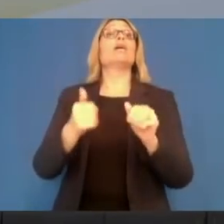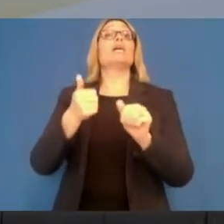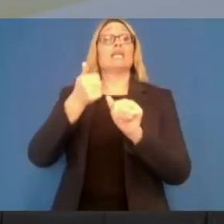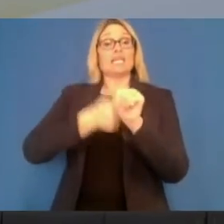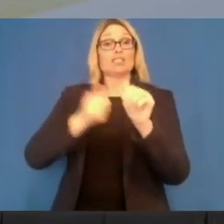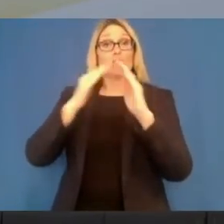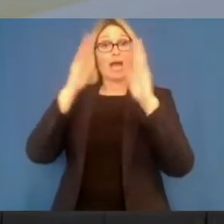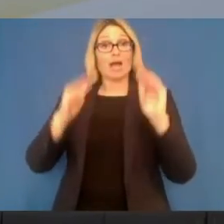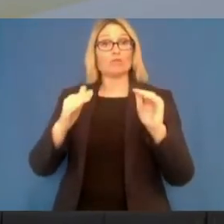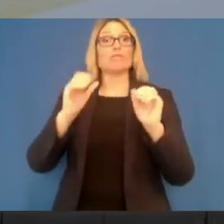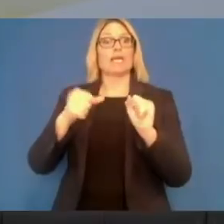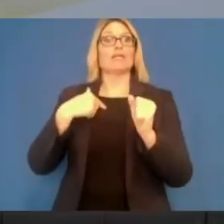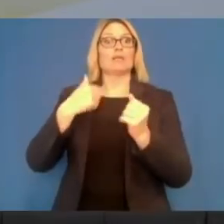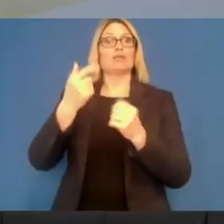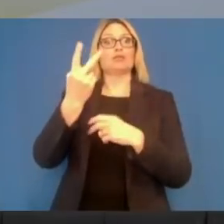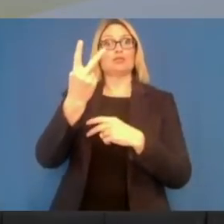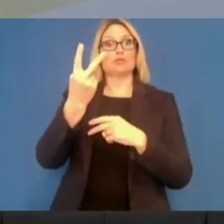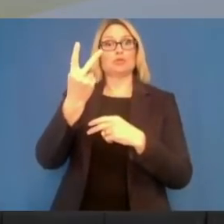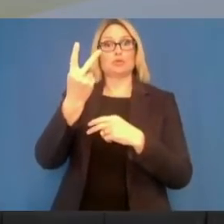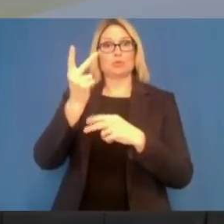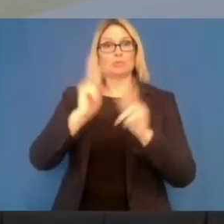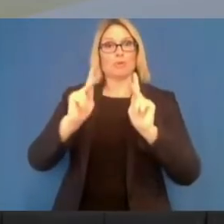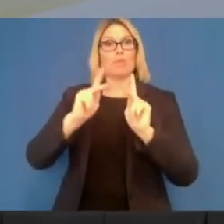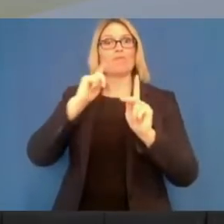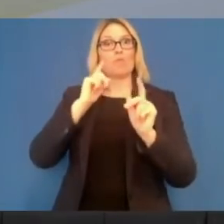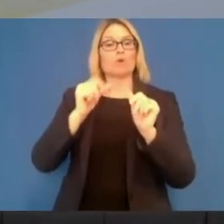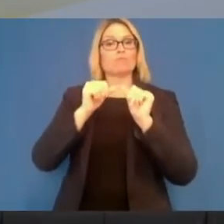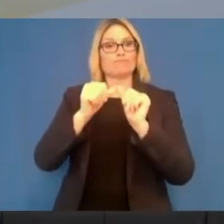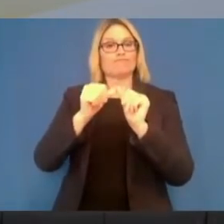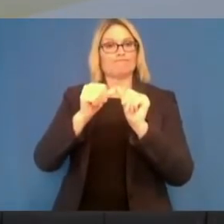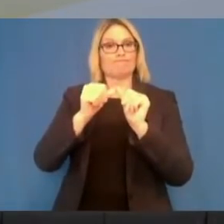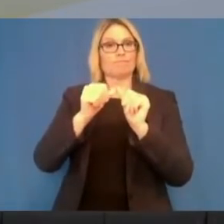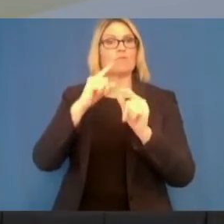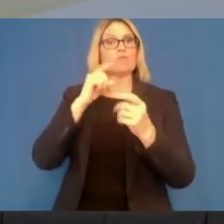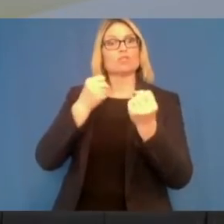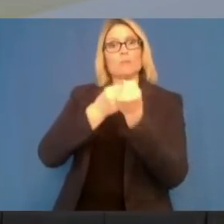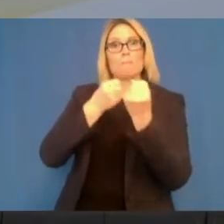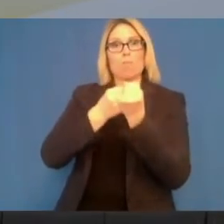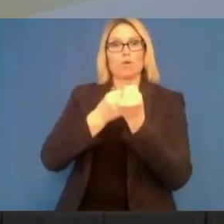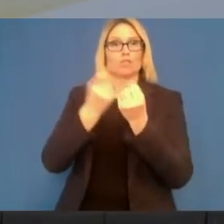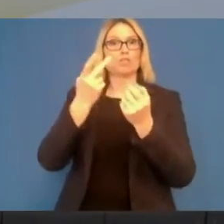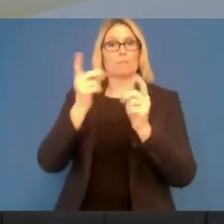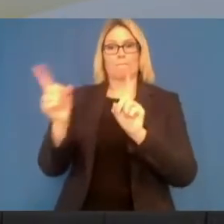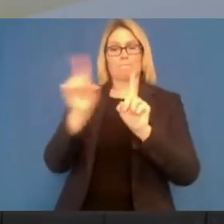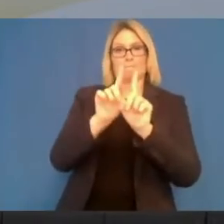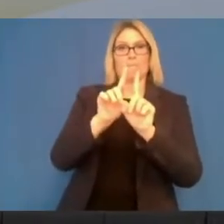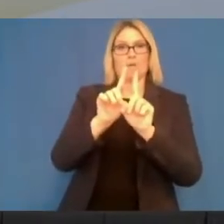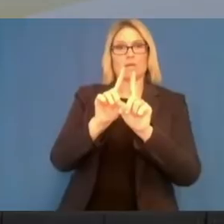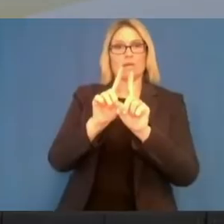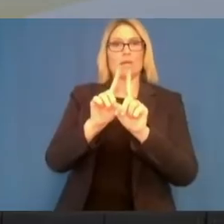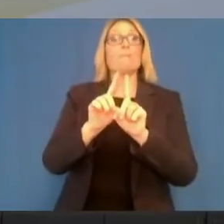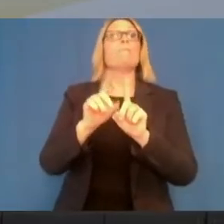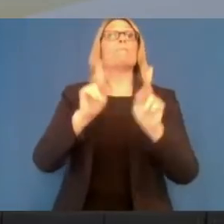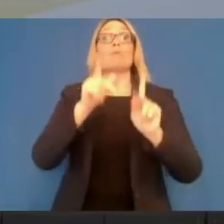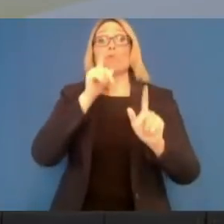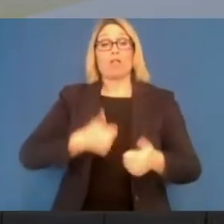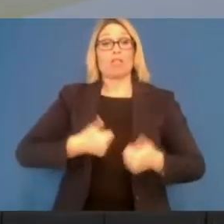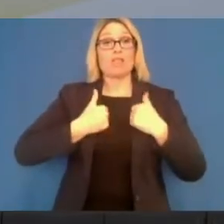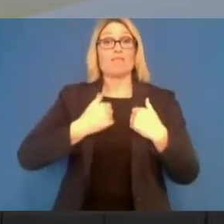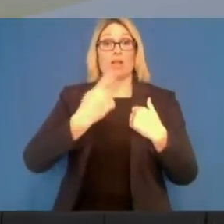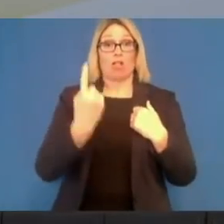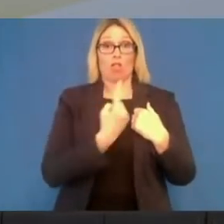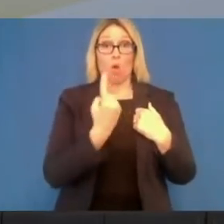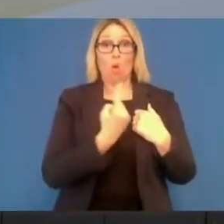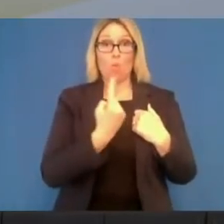with 2 individuals who are consistent for essential support. Individuals who live alone may associate with